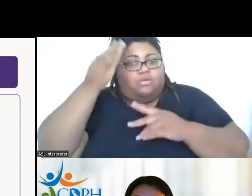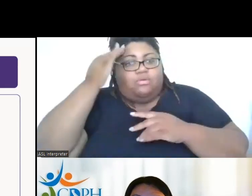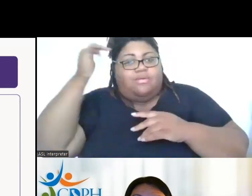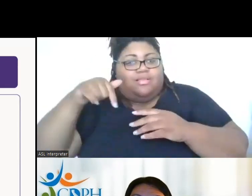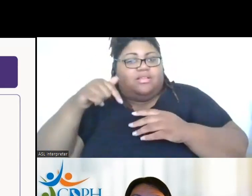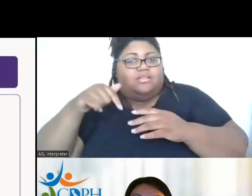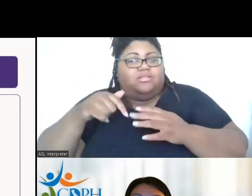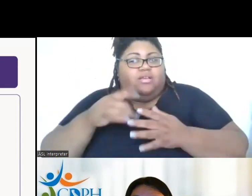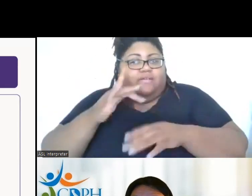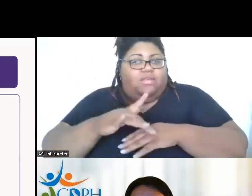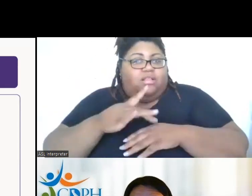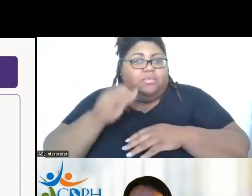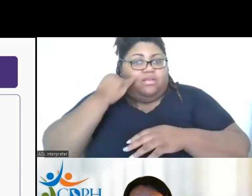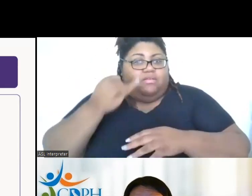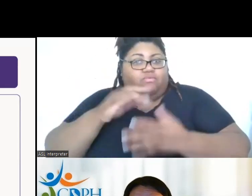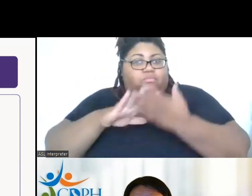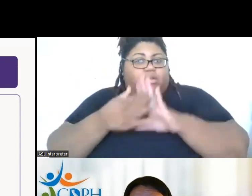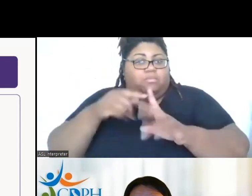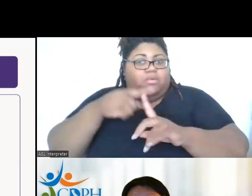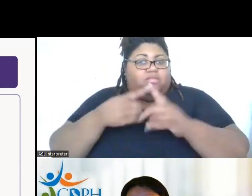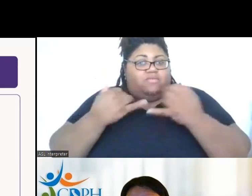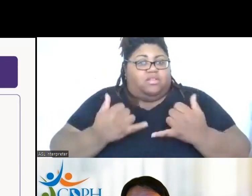positive today, they can go to this website,